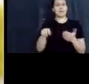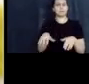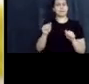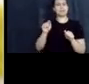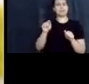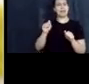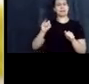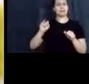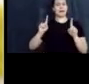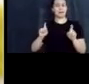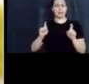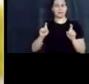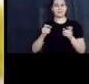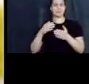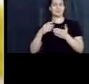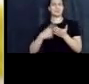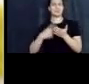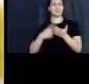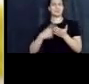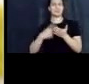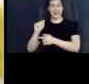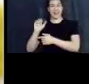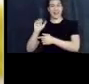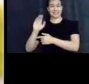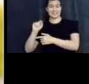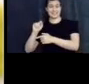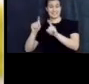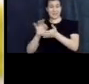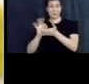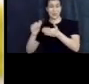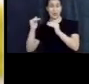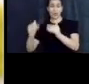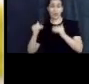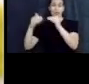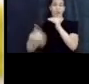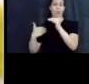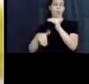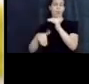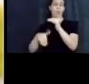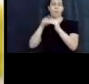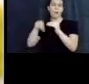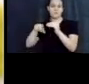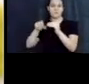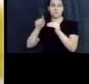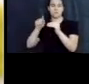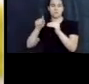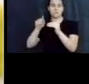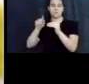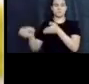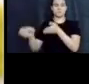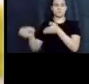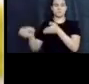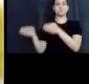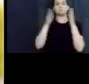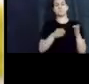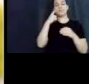based on your SAT or your ACT test scores. For those seniors right now, you have your STAR exams that you can